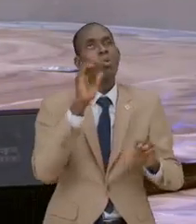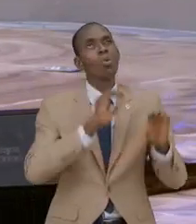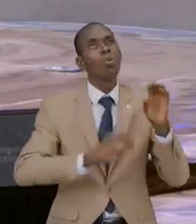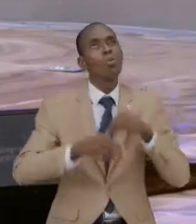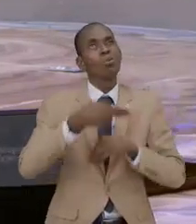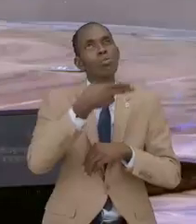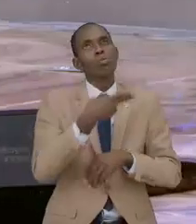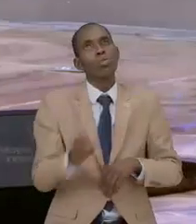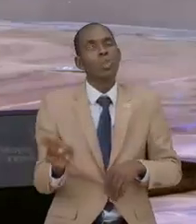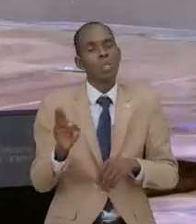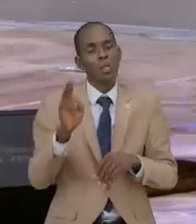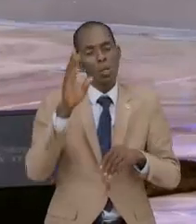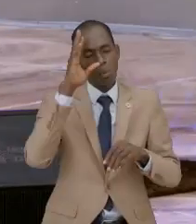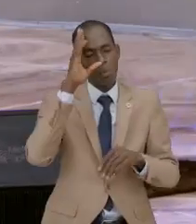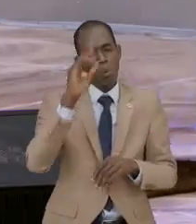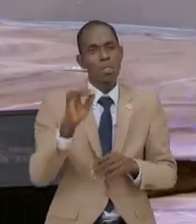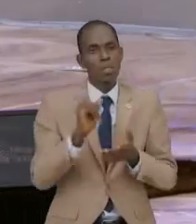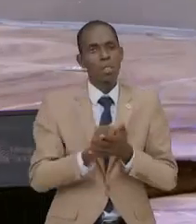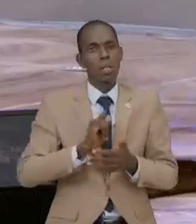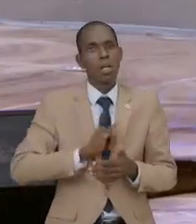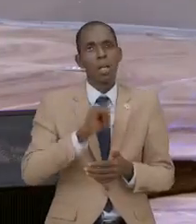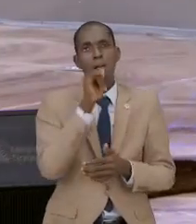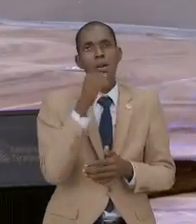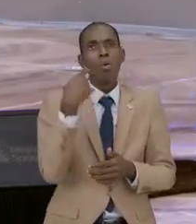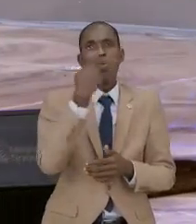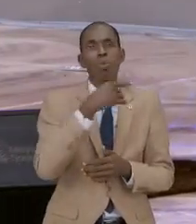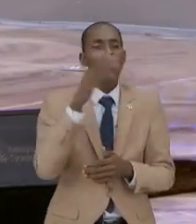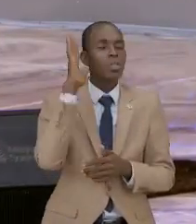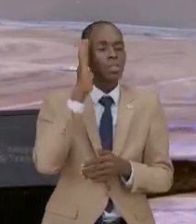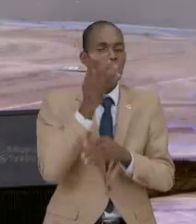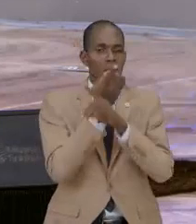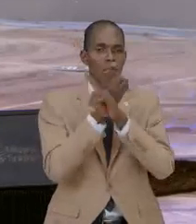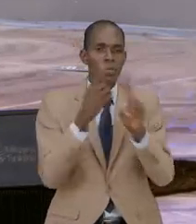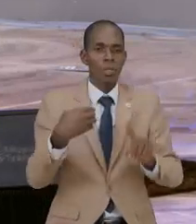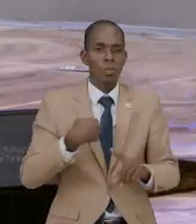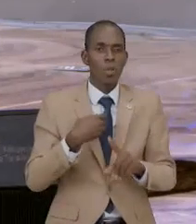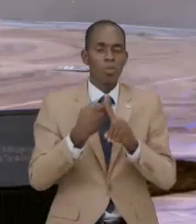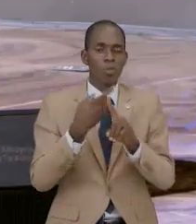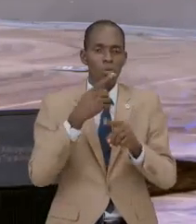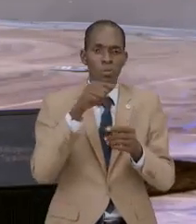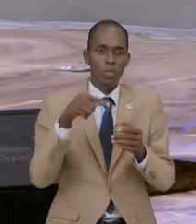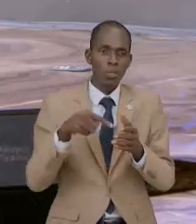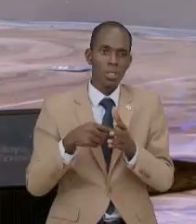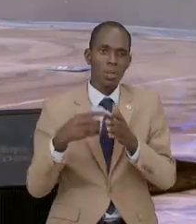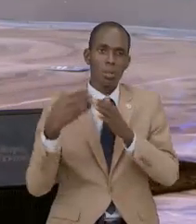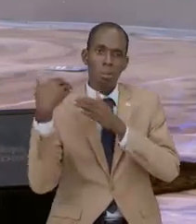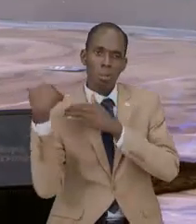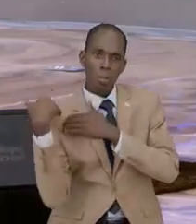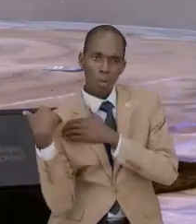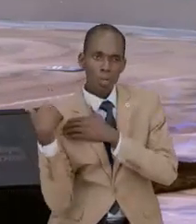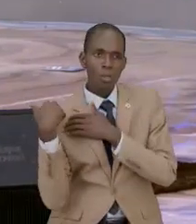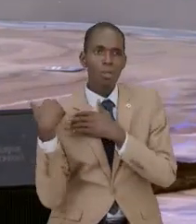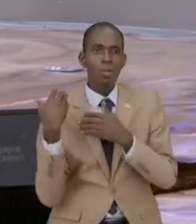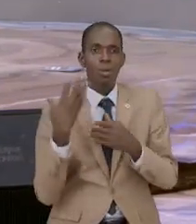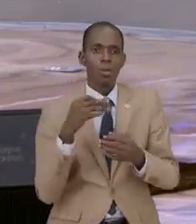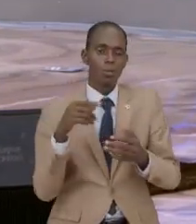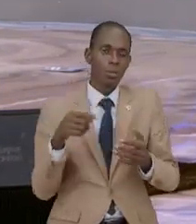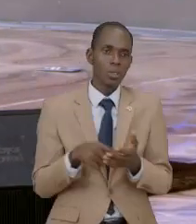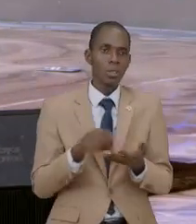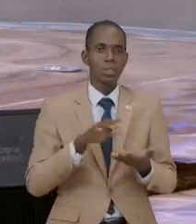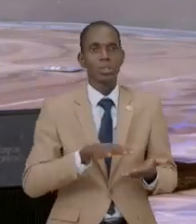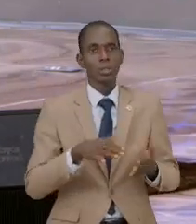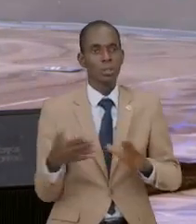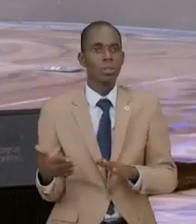am, who shall deliver me from this body, from the body of this death? The